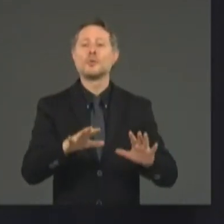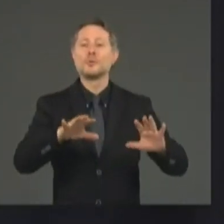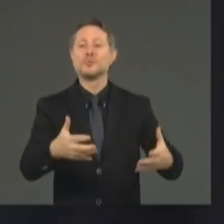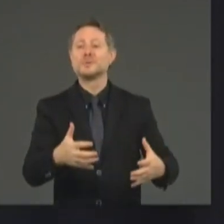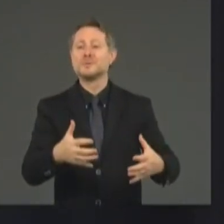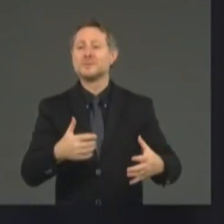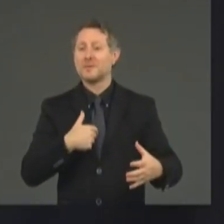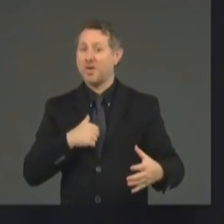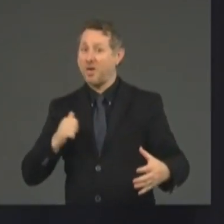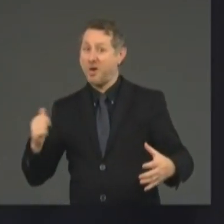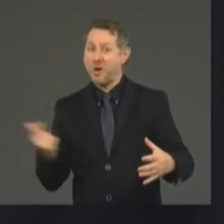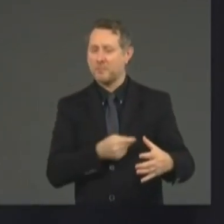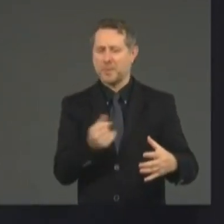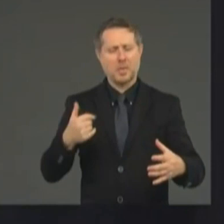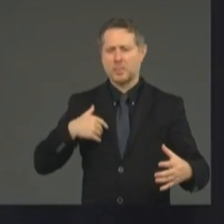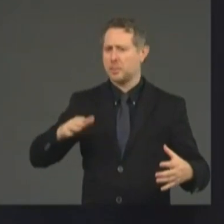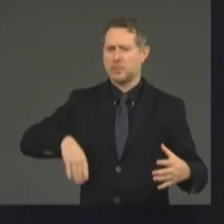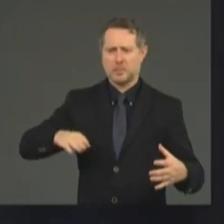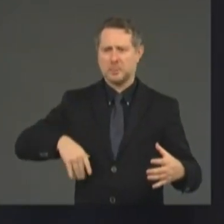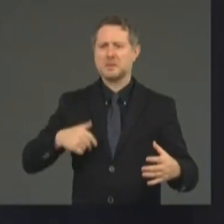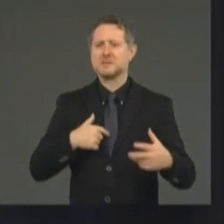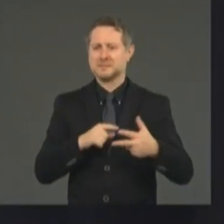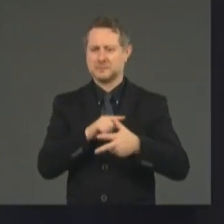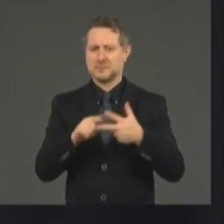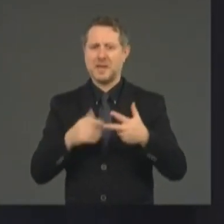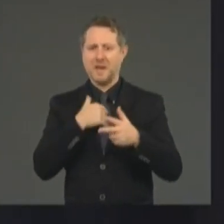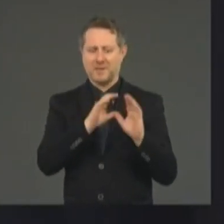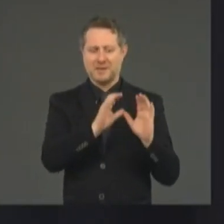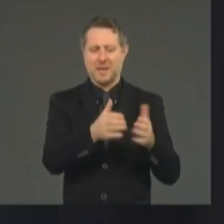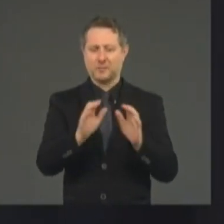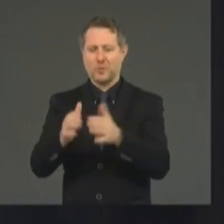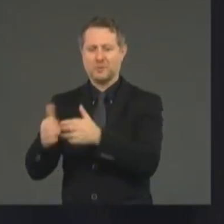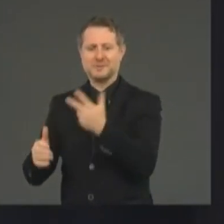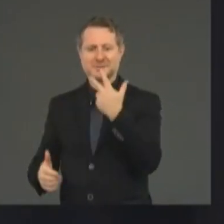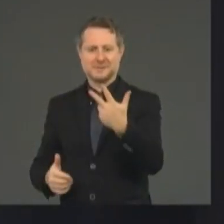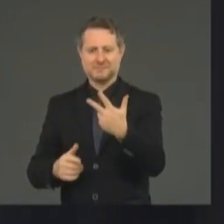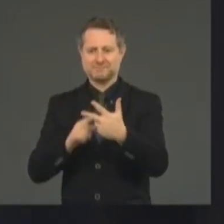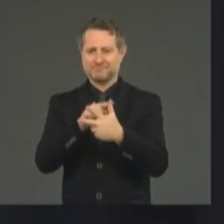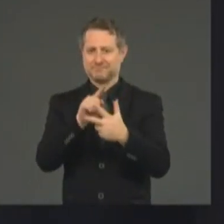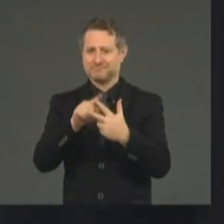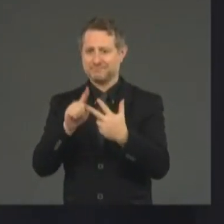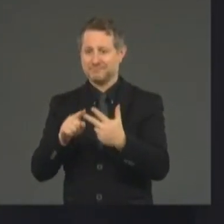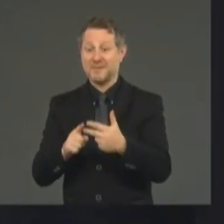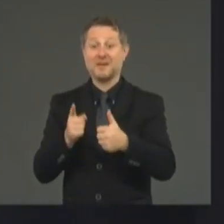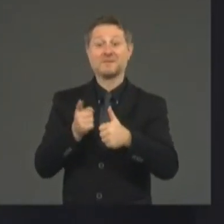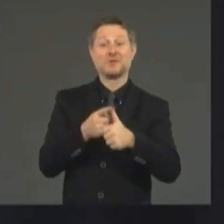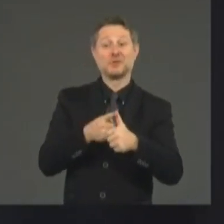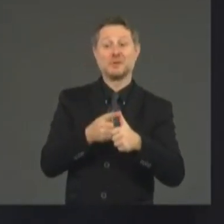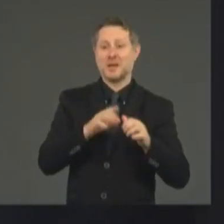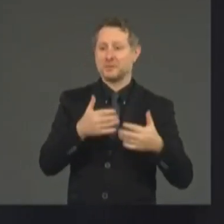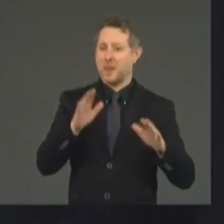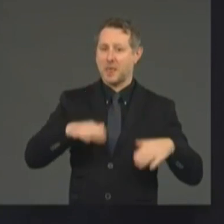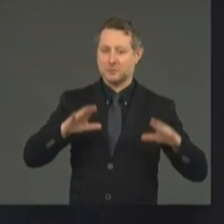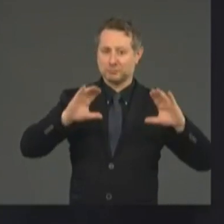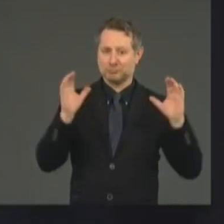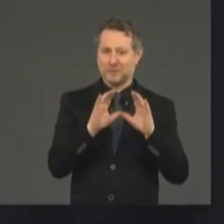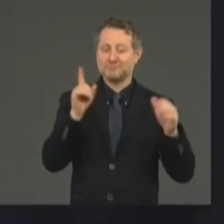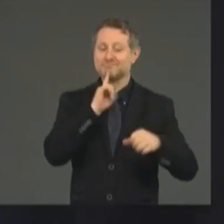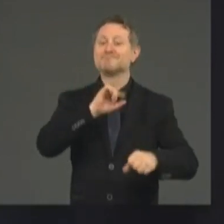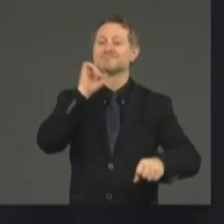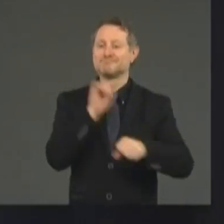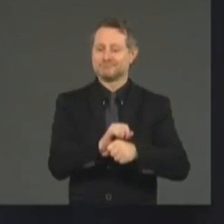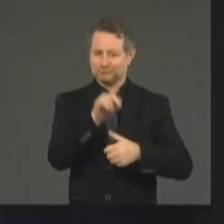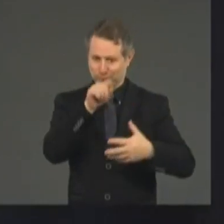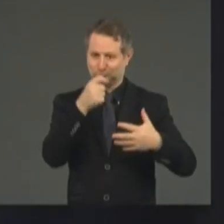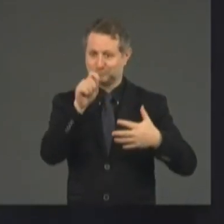left outstanding for anyone beyond the 3-week backlog, and that is either hasn't certified partial information. A lot of those